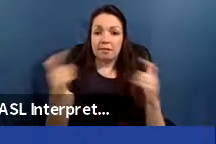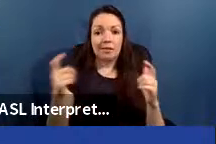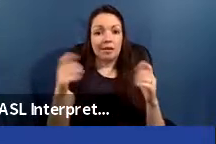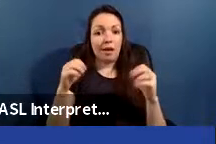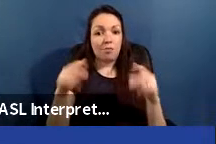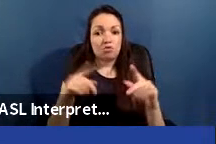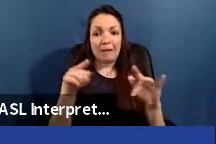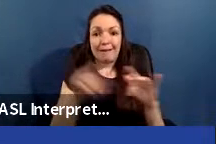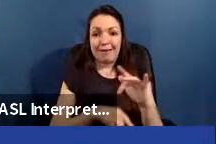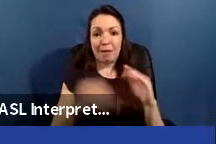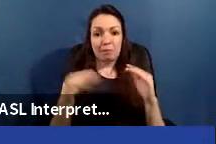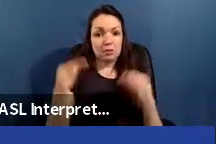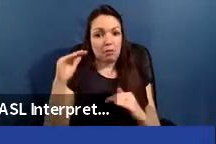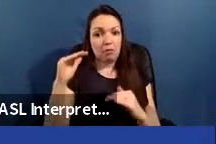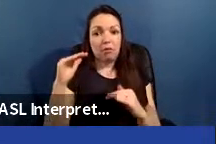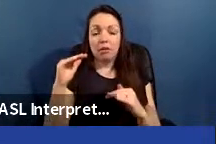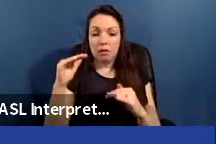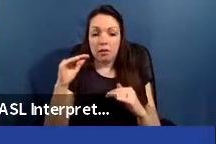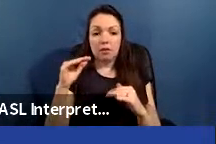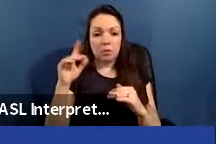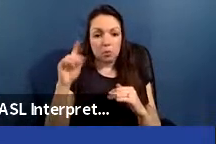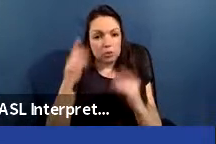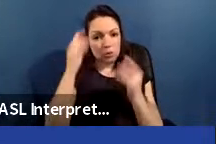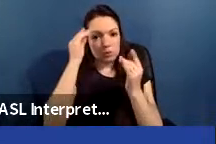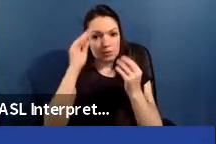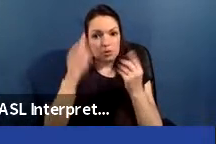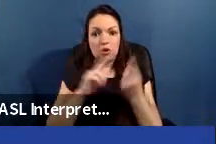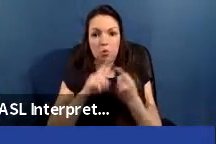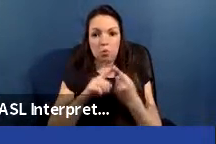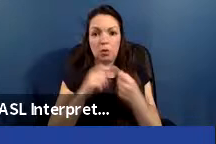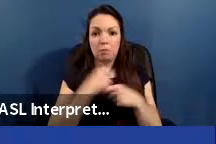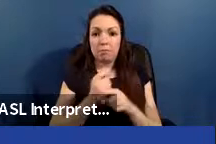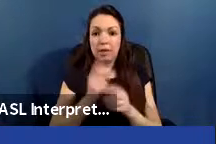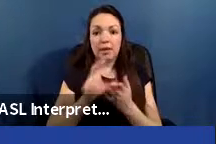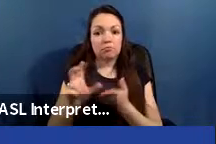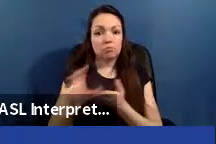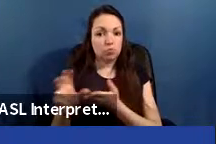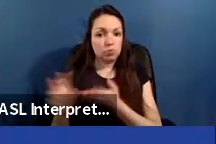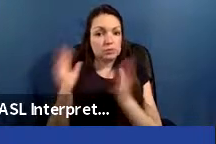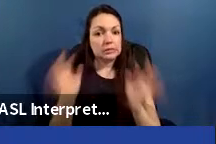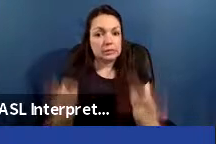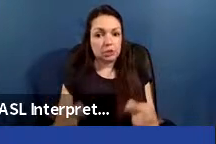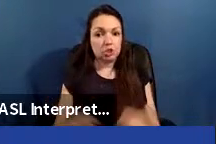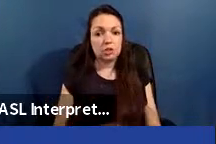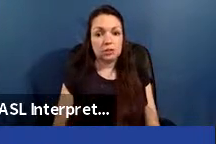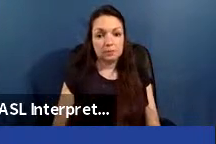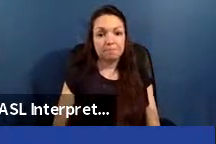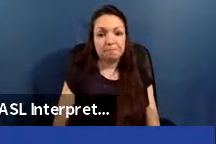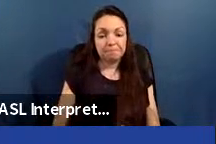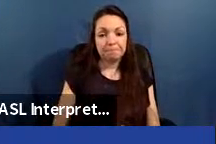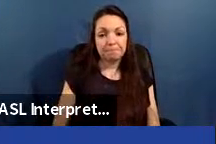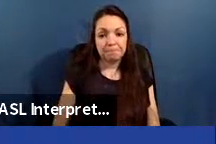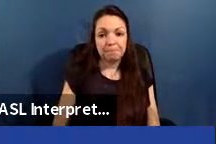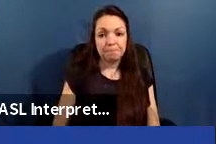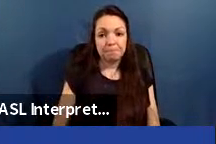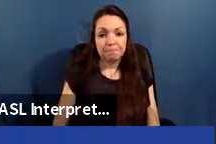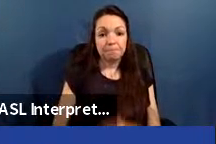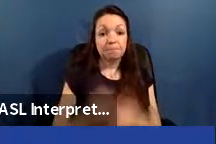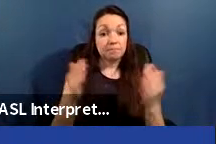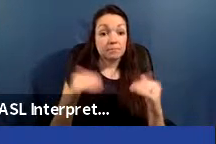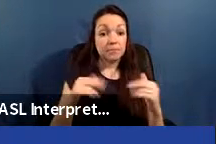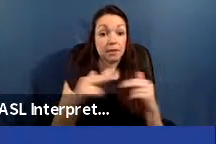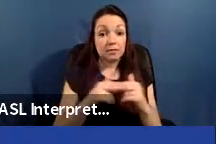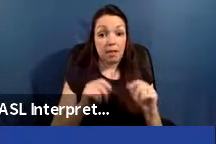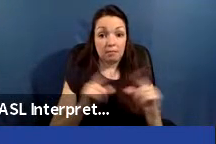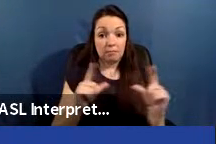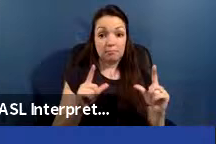need to be considering when making these resource allocation decisions. If we go to the next slide, I'll just do a brief walkthrough